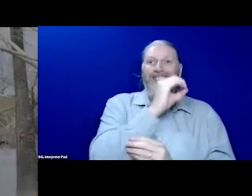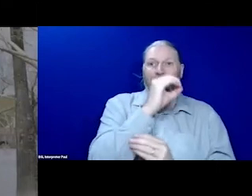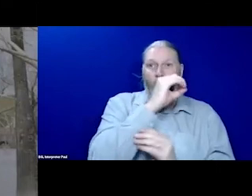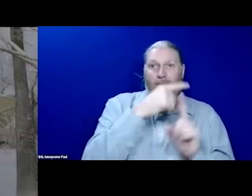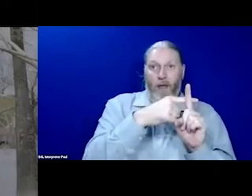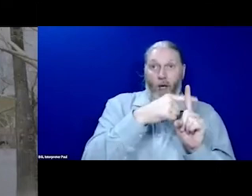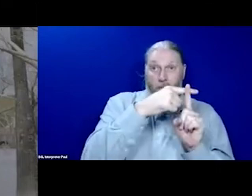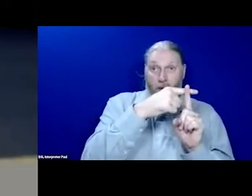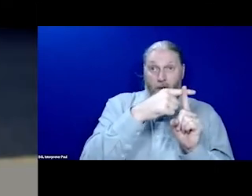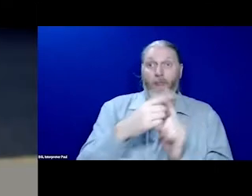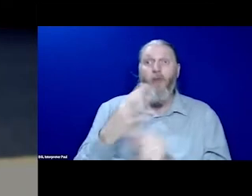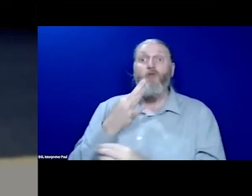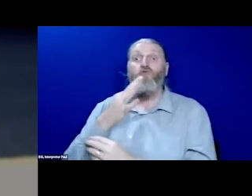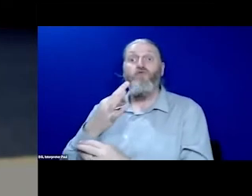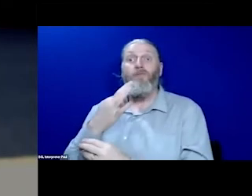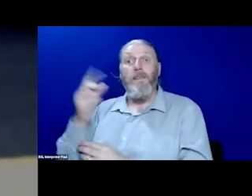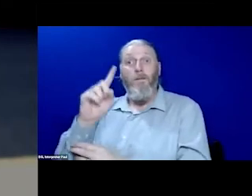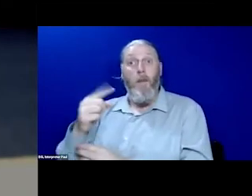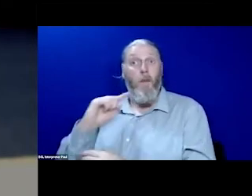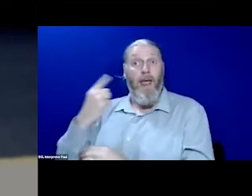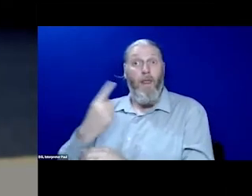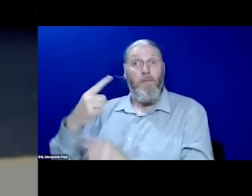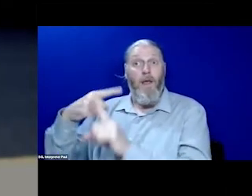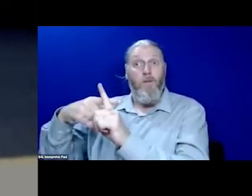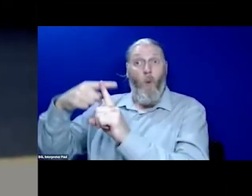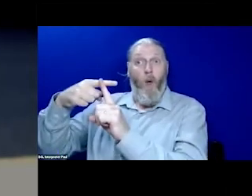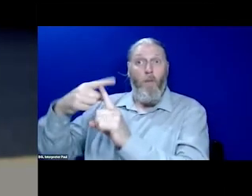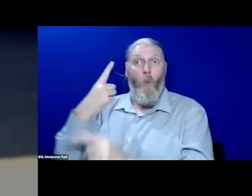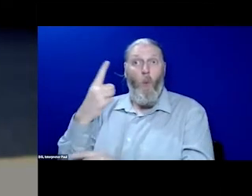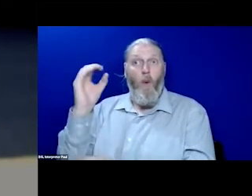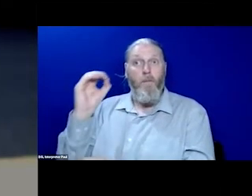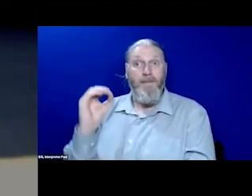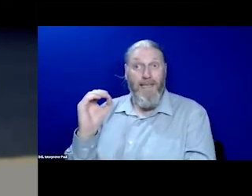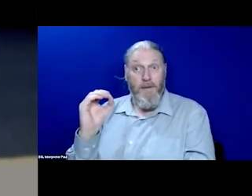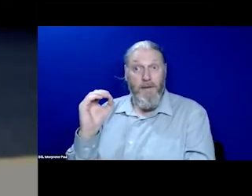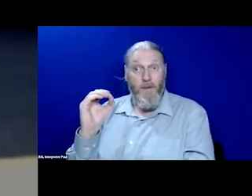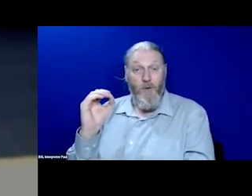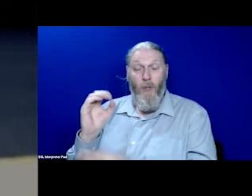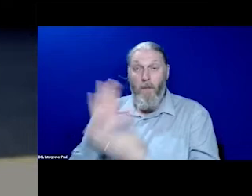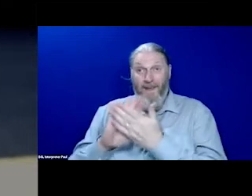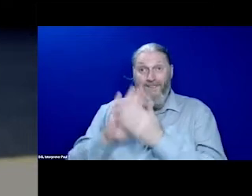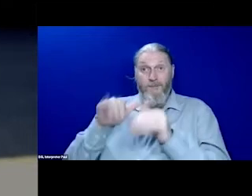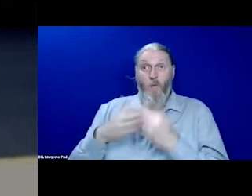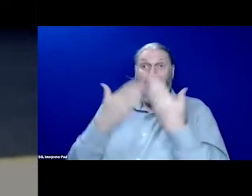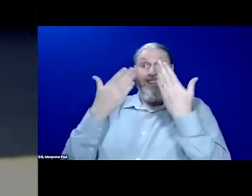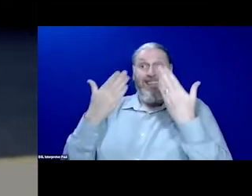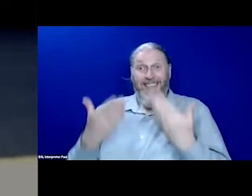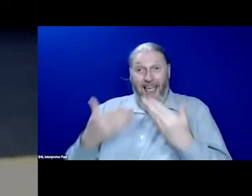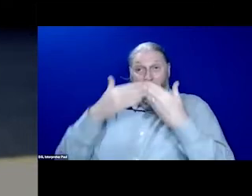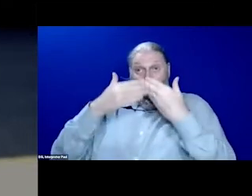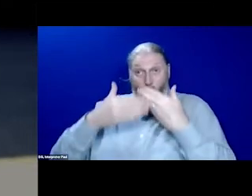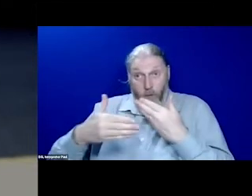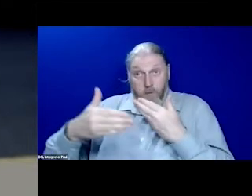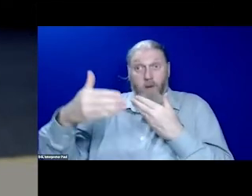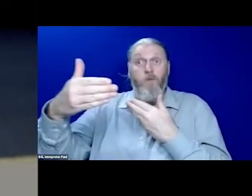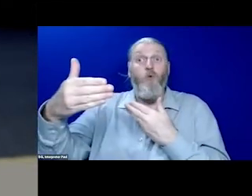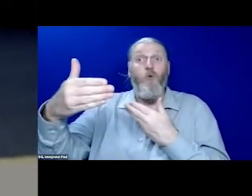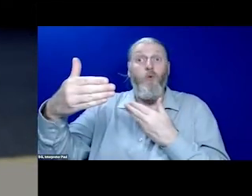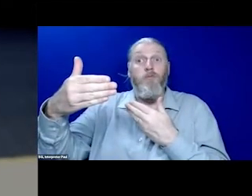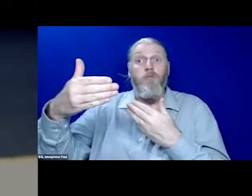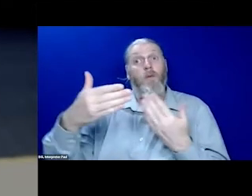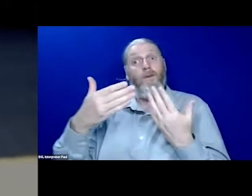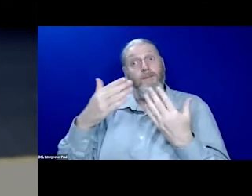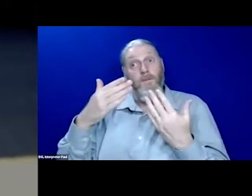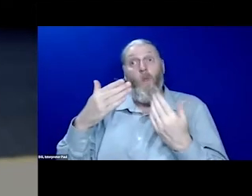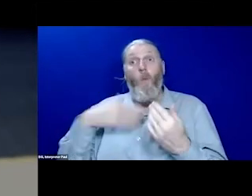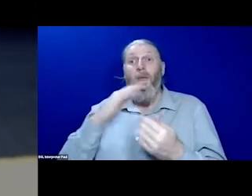by 2050, sorry, go back to the last slide, that there'll be an extra 22,000 suicides in the USA and Mexico alone if we don't